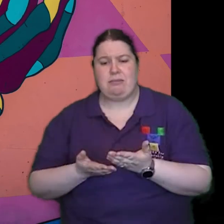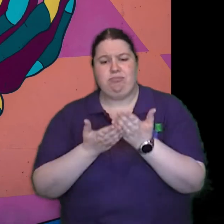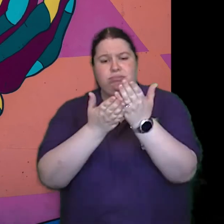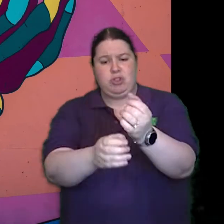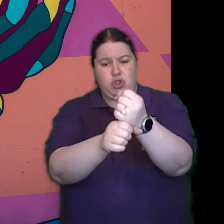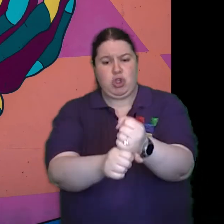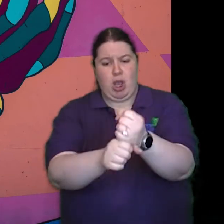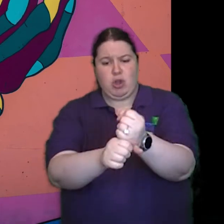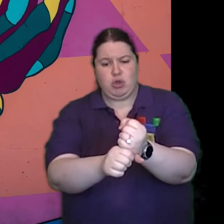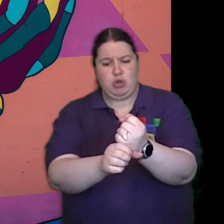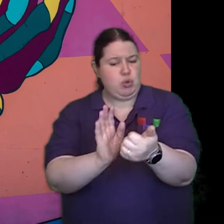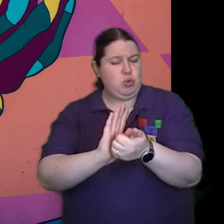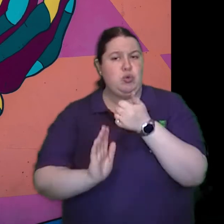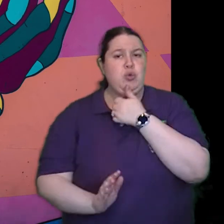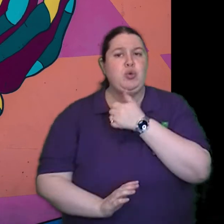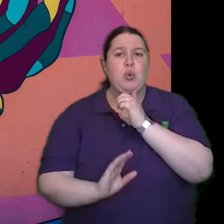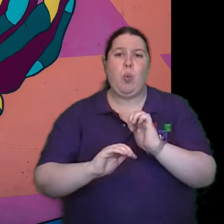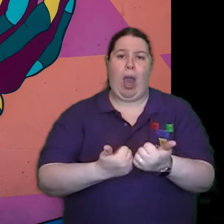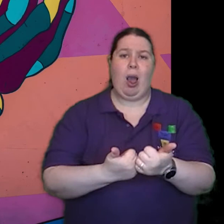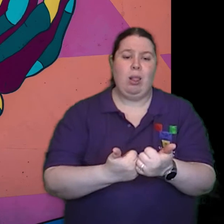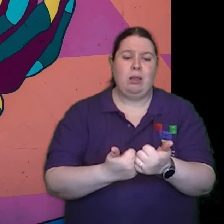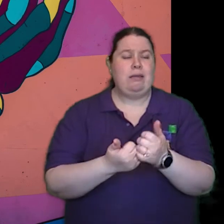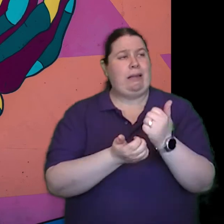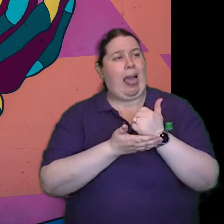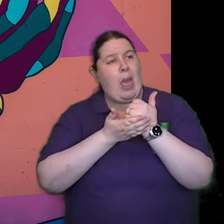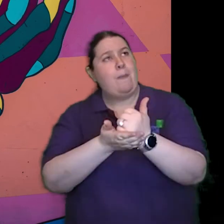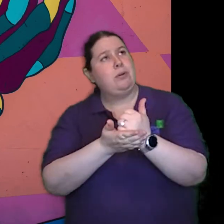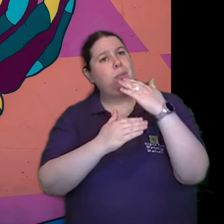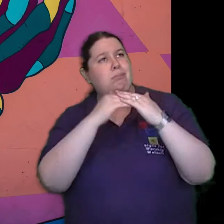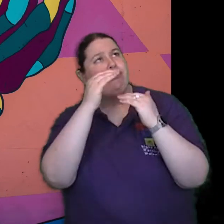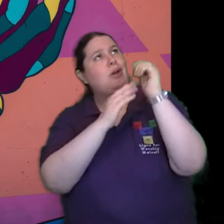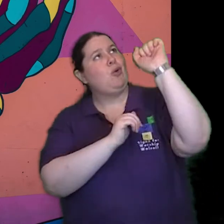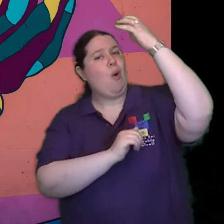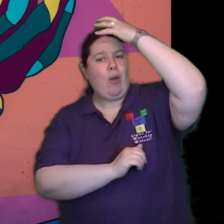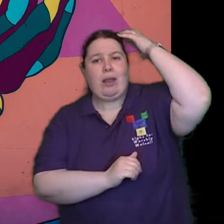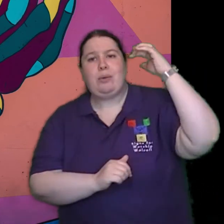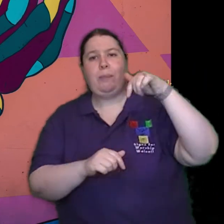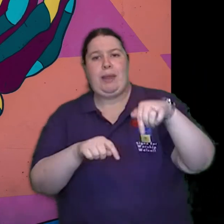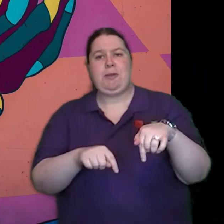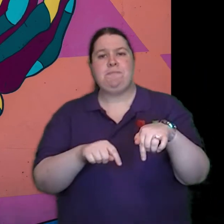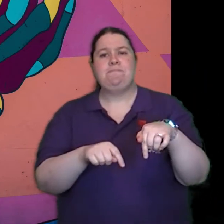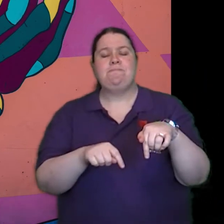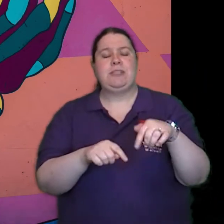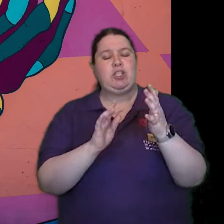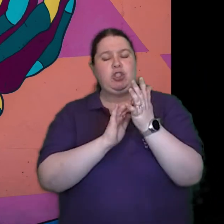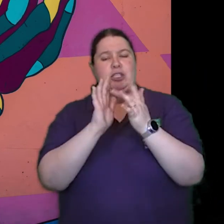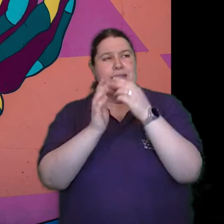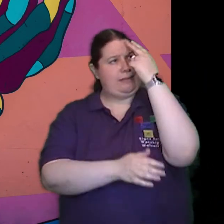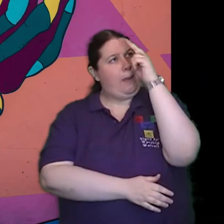used effectively to help build your kingdom here on earth. In Jesus'